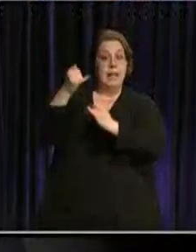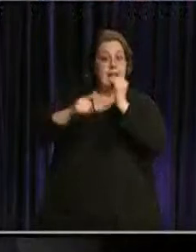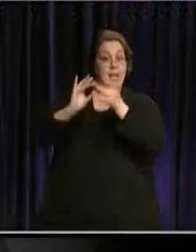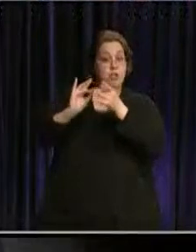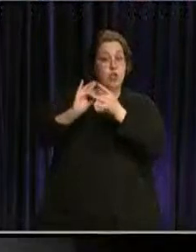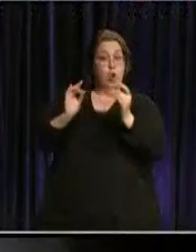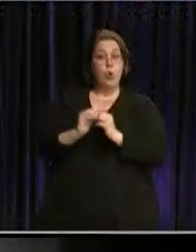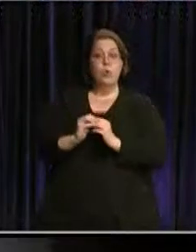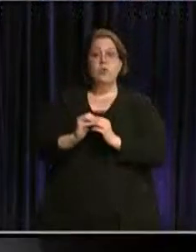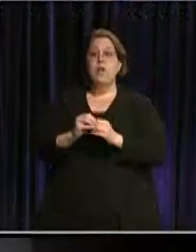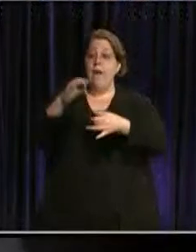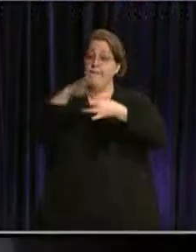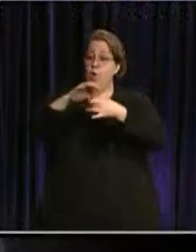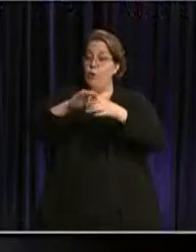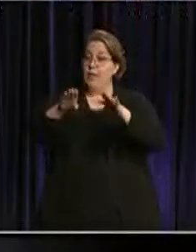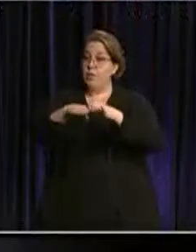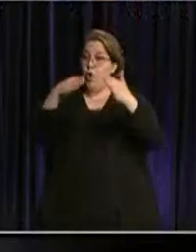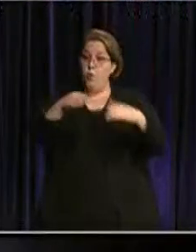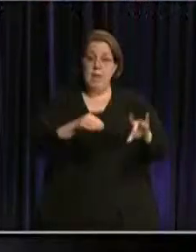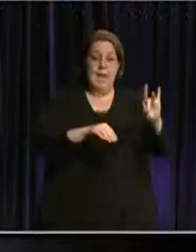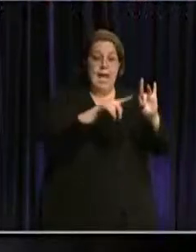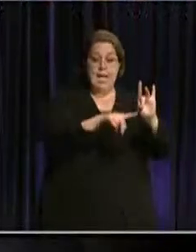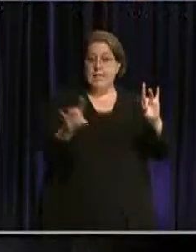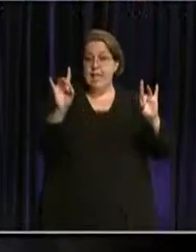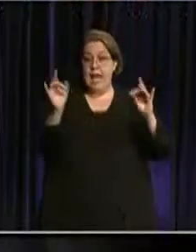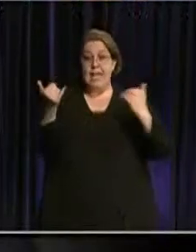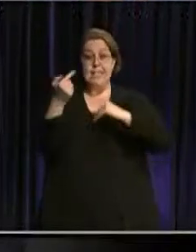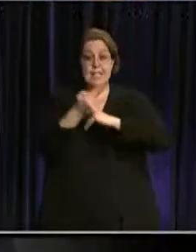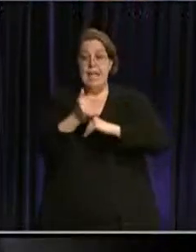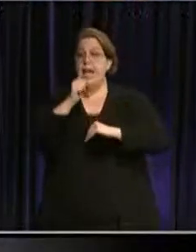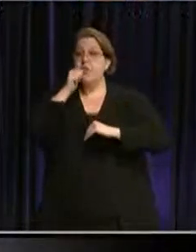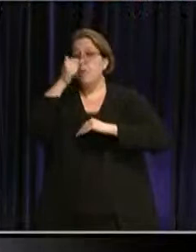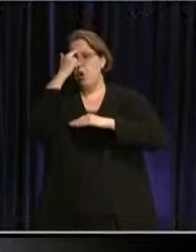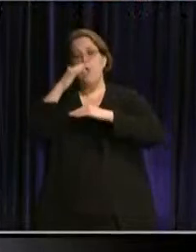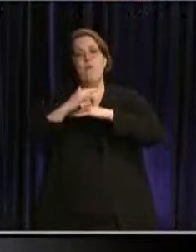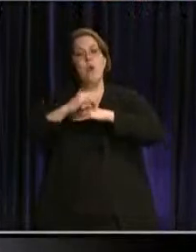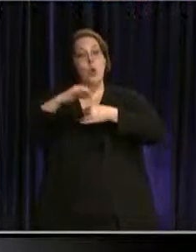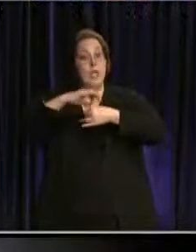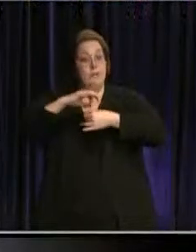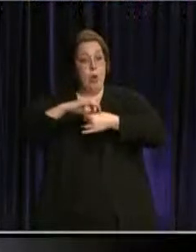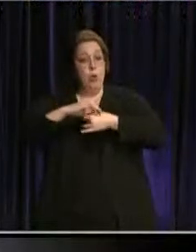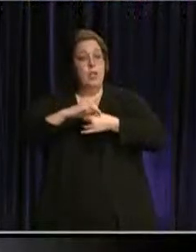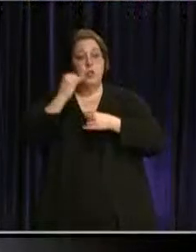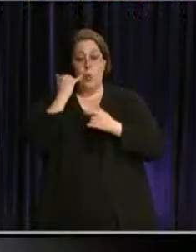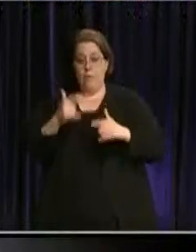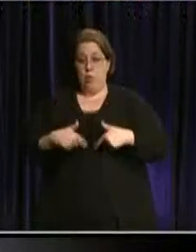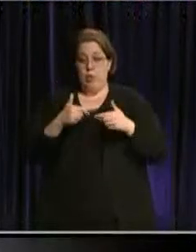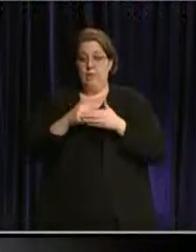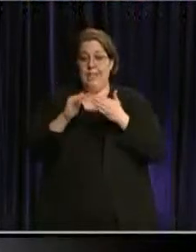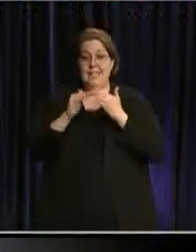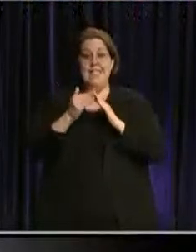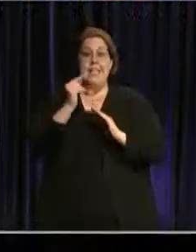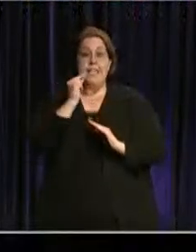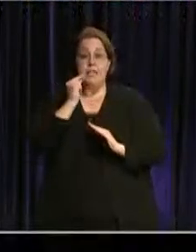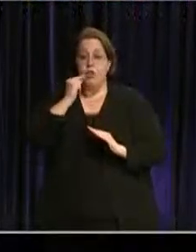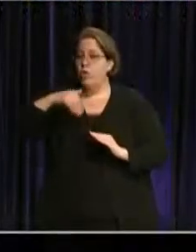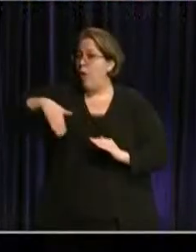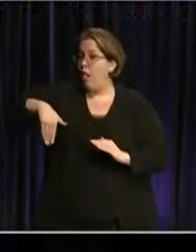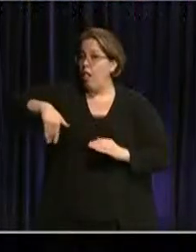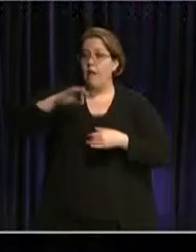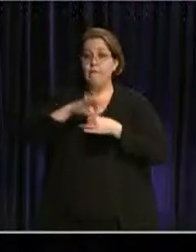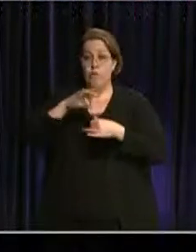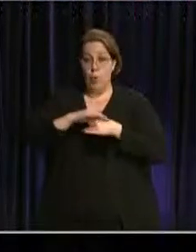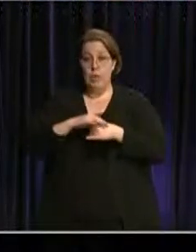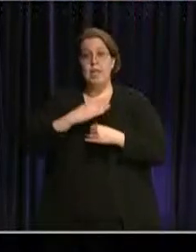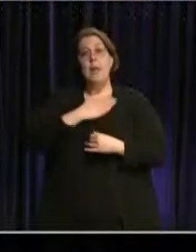note, polls are open from 8 a.m. to 8 p.m. today and tomorrow for early voting. So if you are a City of San Antonio resident and have not cast your ballot,